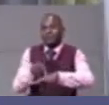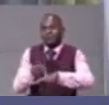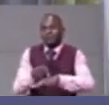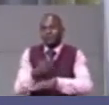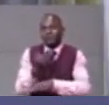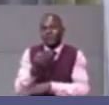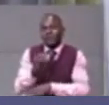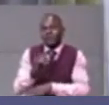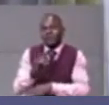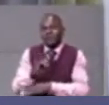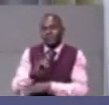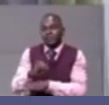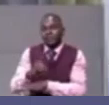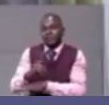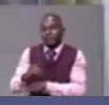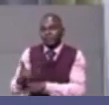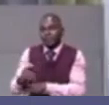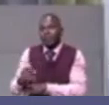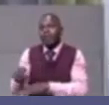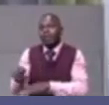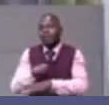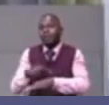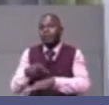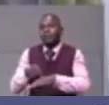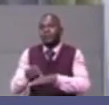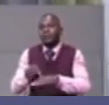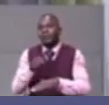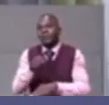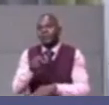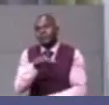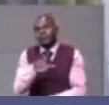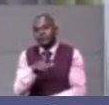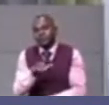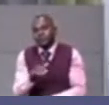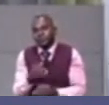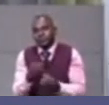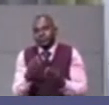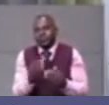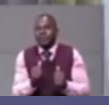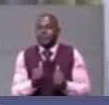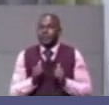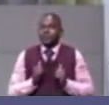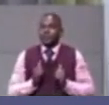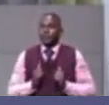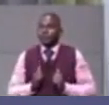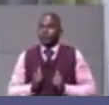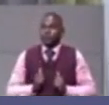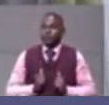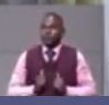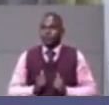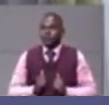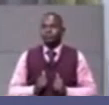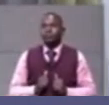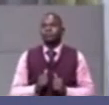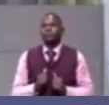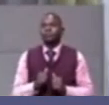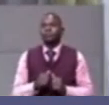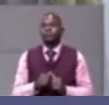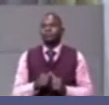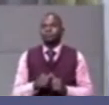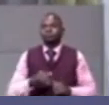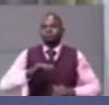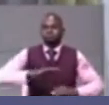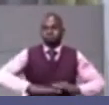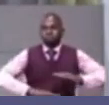30 seconds is a very long time. And you know that area attracts very many tourists because of the mountain gorillas and all